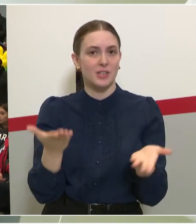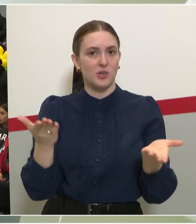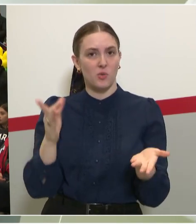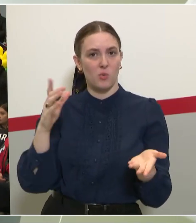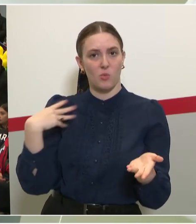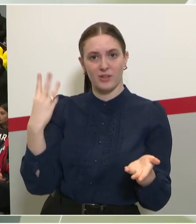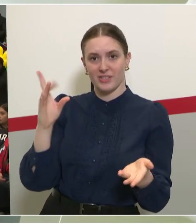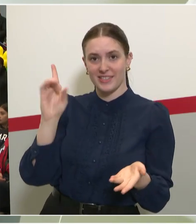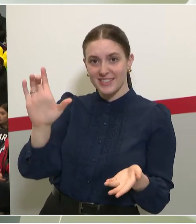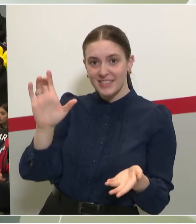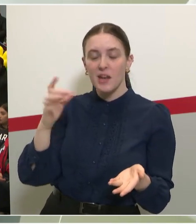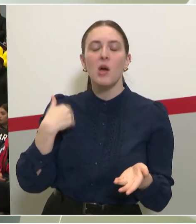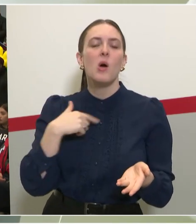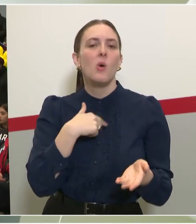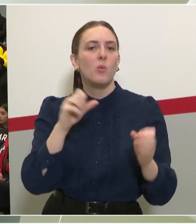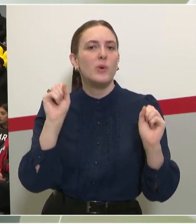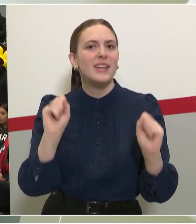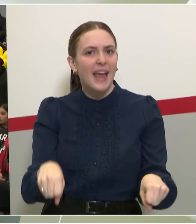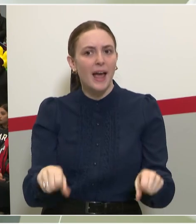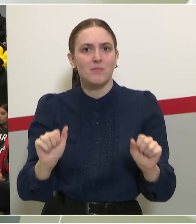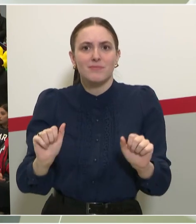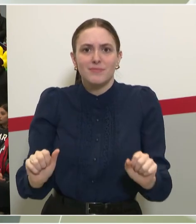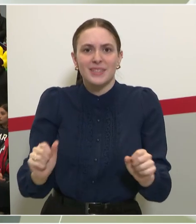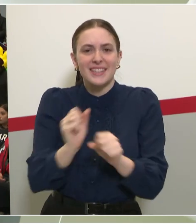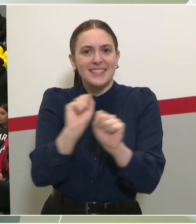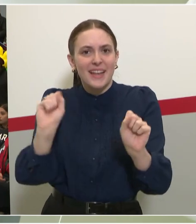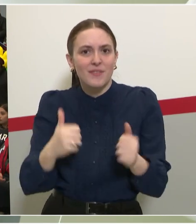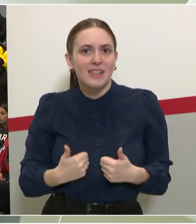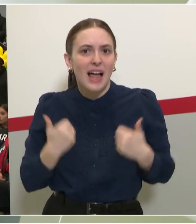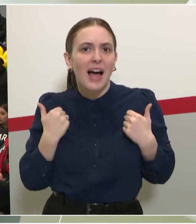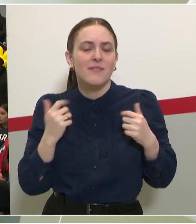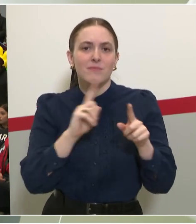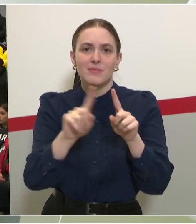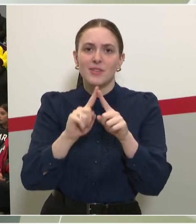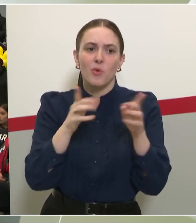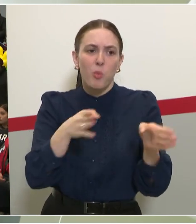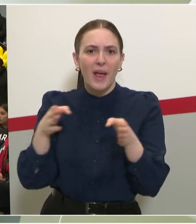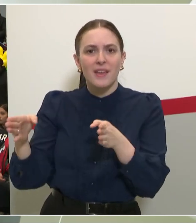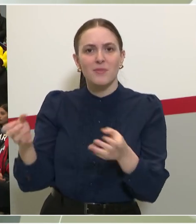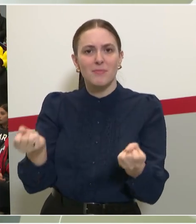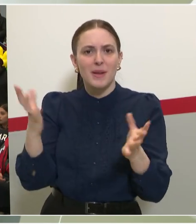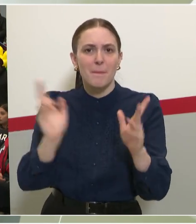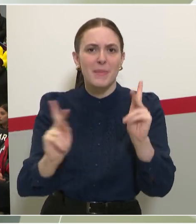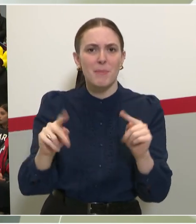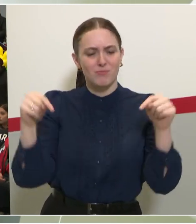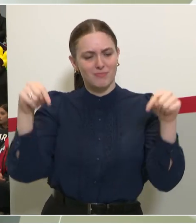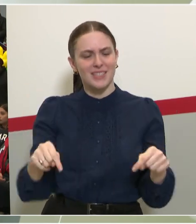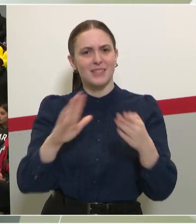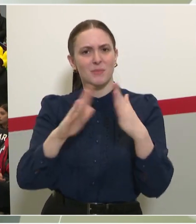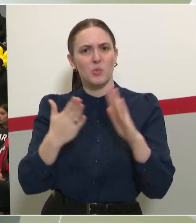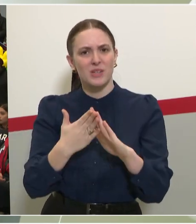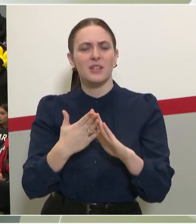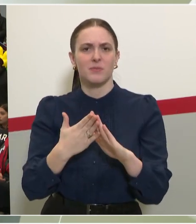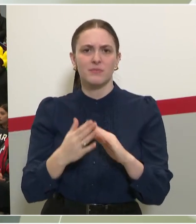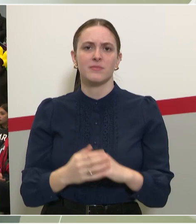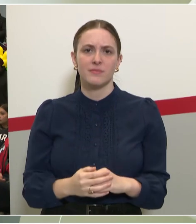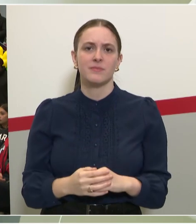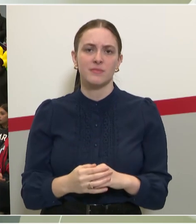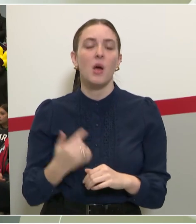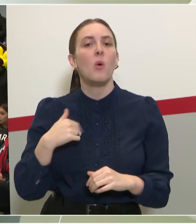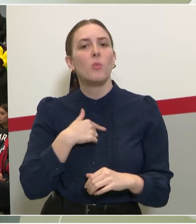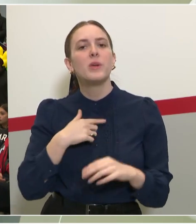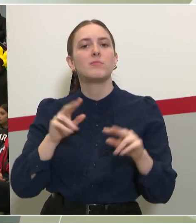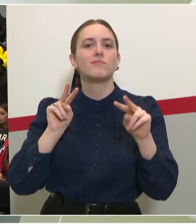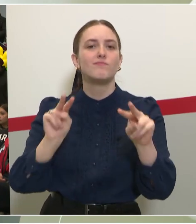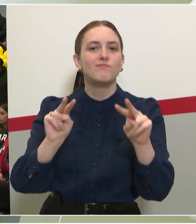D.C., we can potentially save lives in many ways for many people in our community. We look forward